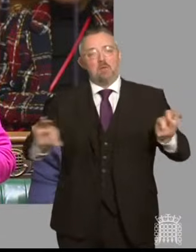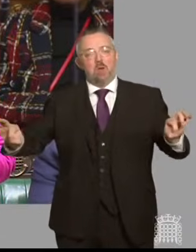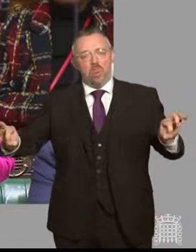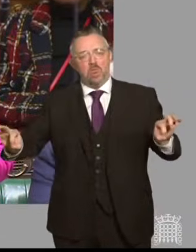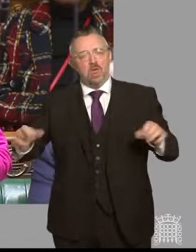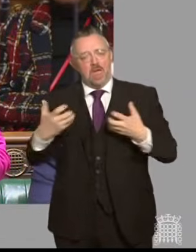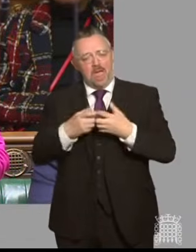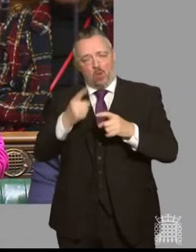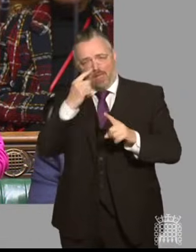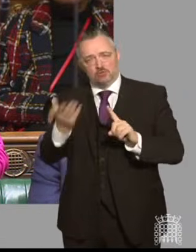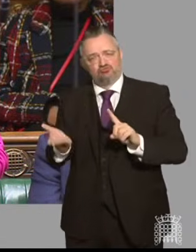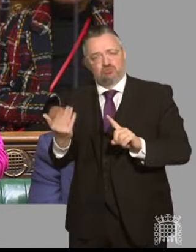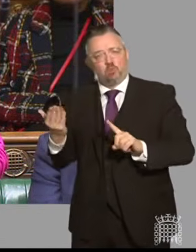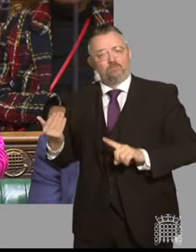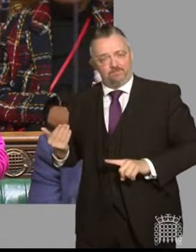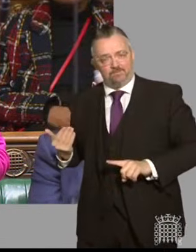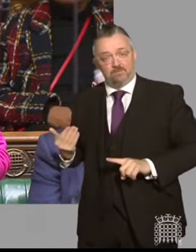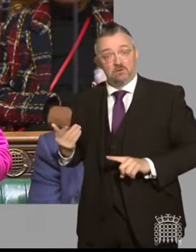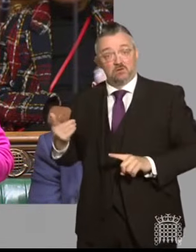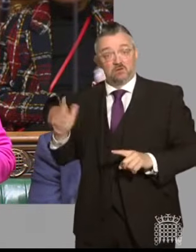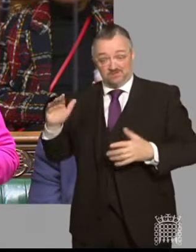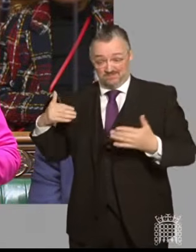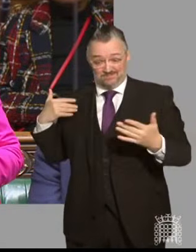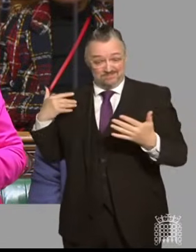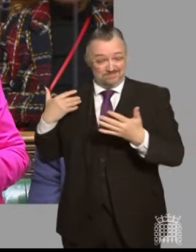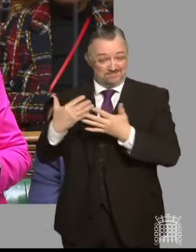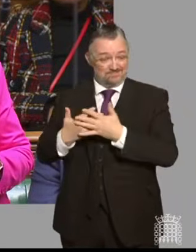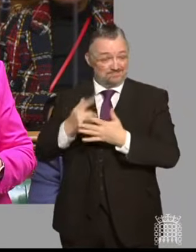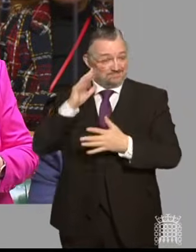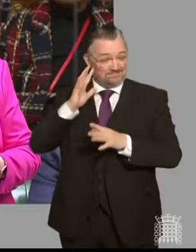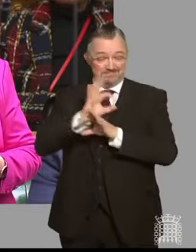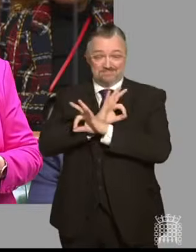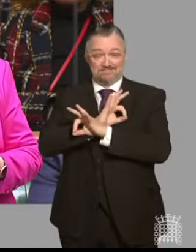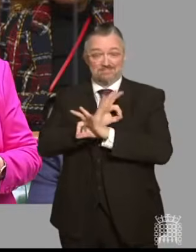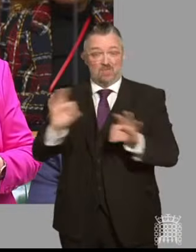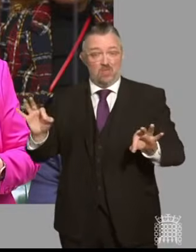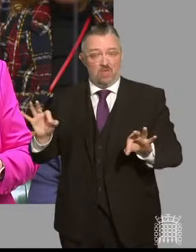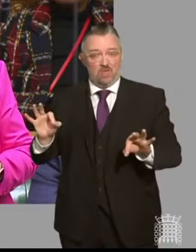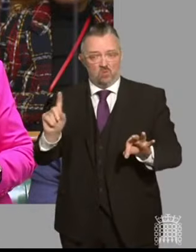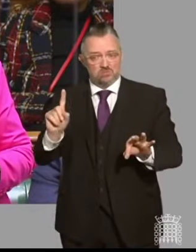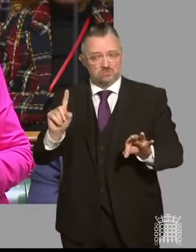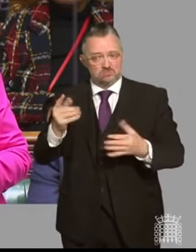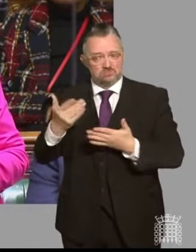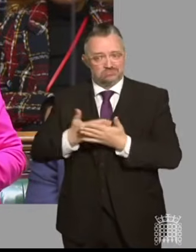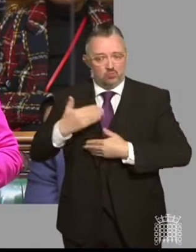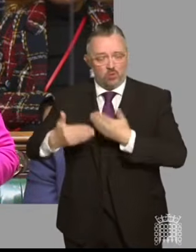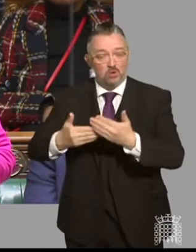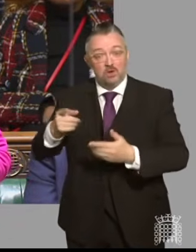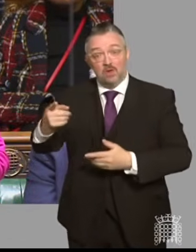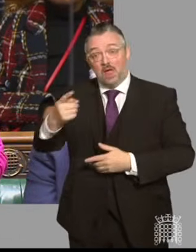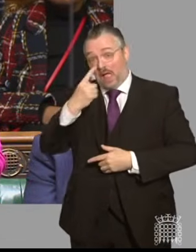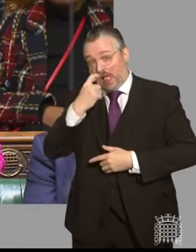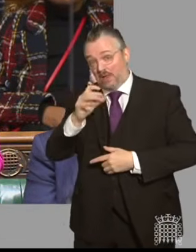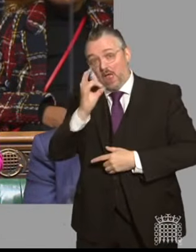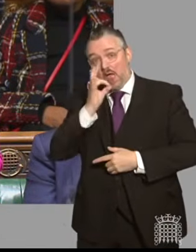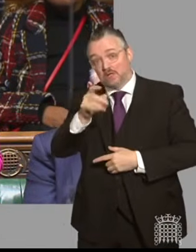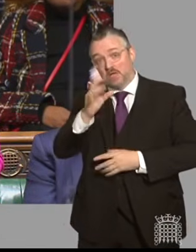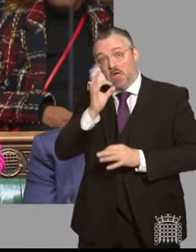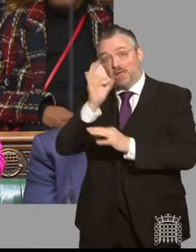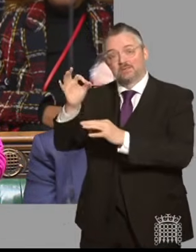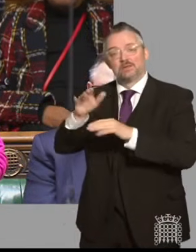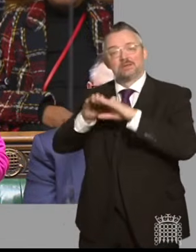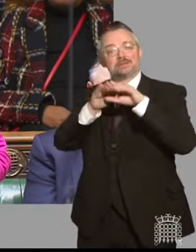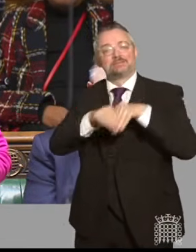forward. Can this Prime Minister finally secure a commitment from National Grid to implement its clear